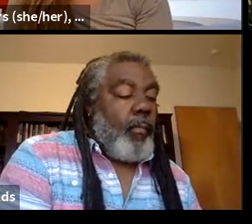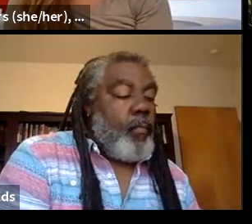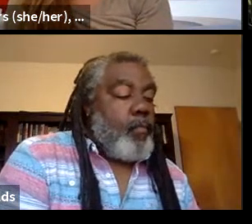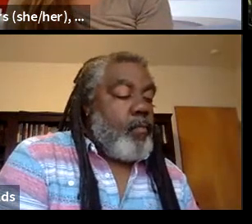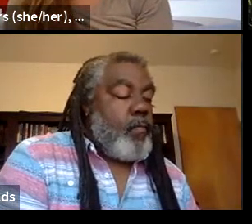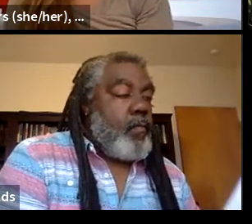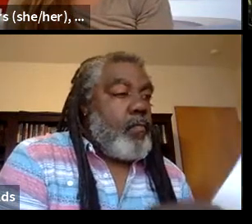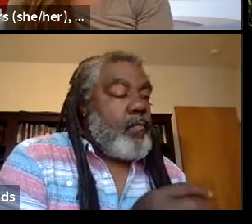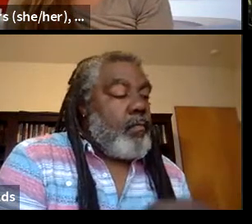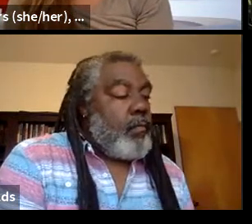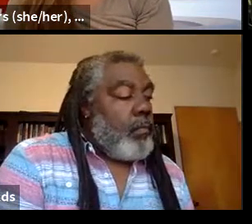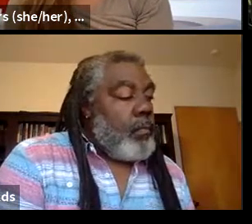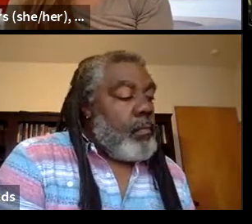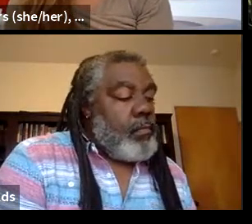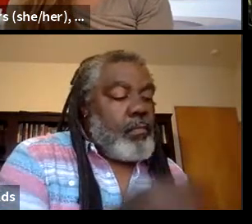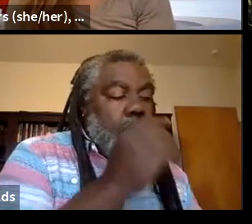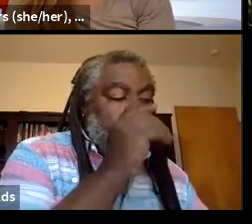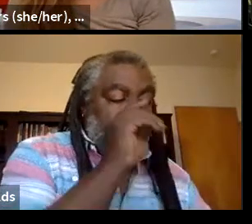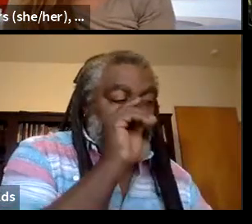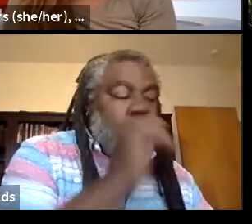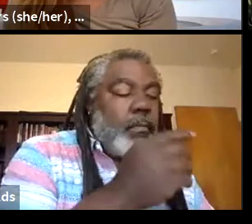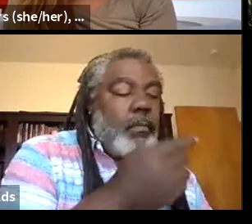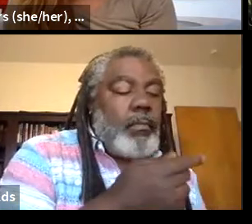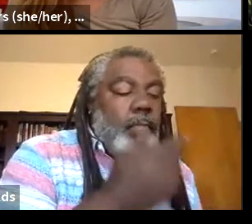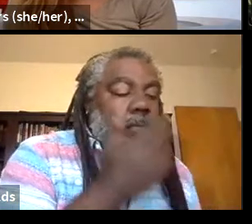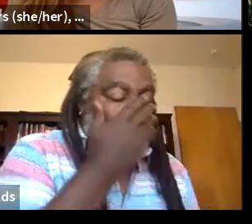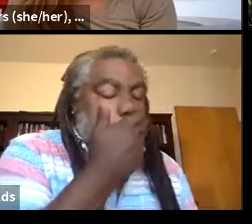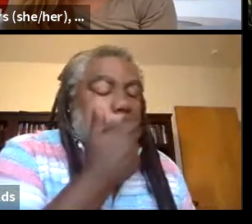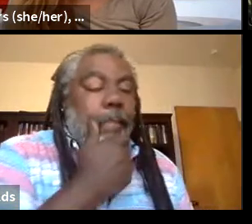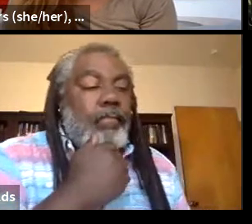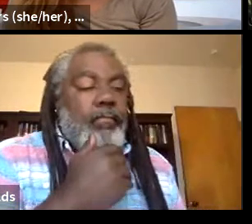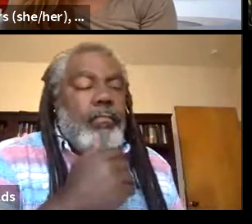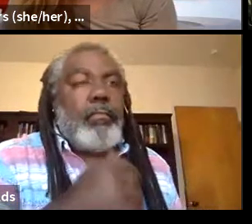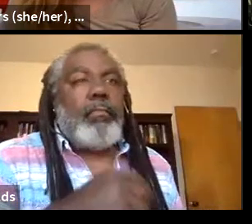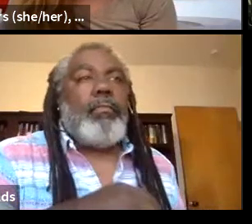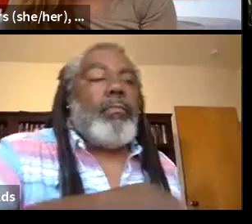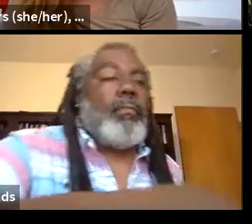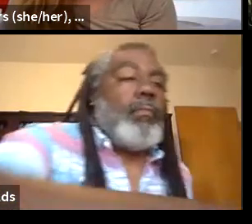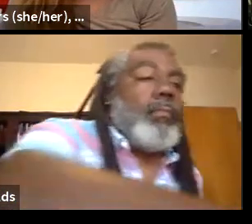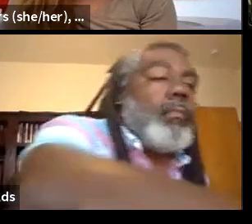usually appear on screen right yeah yeah